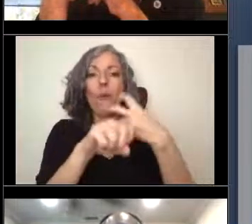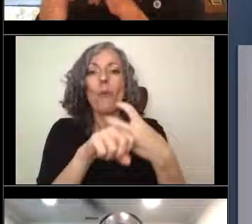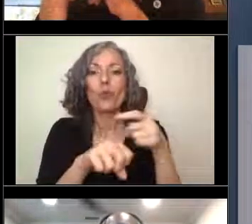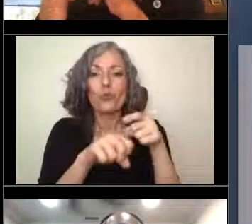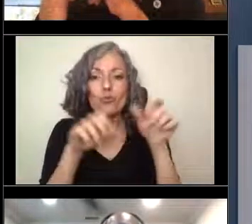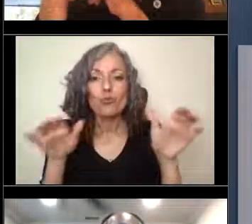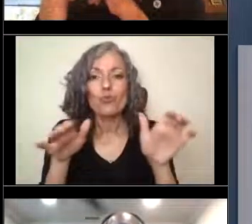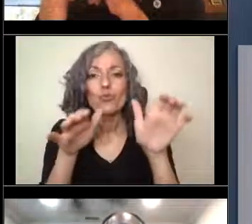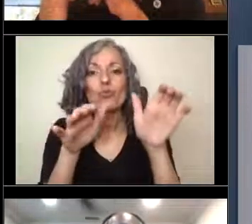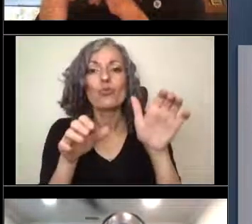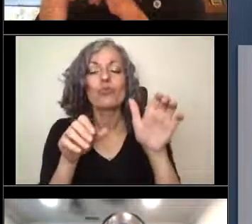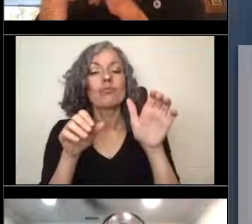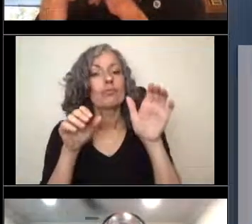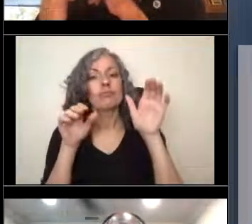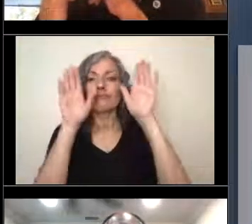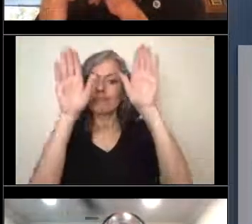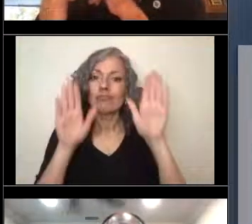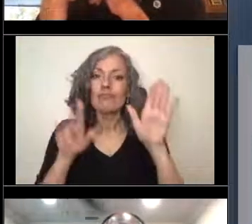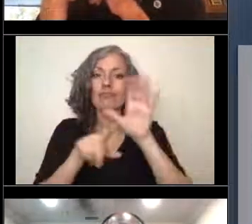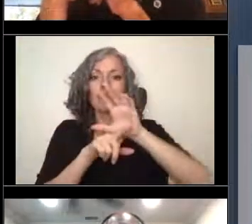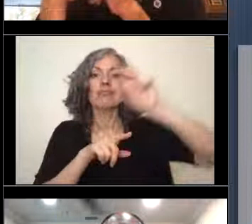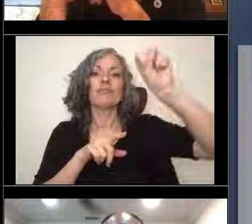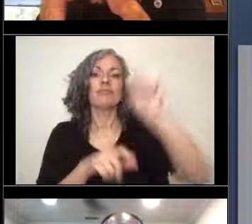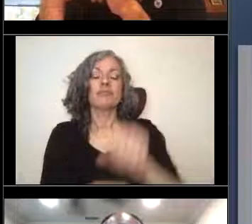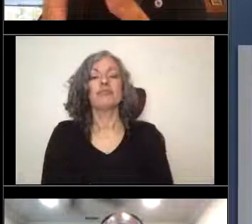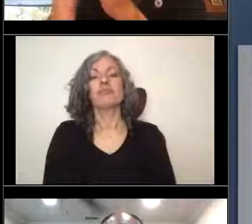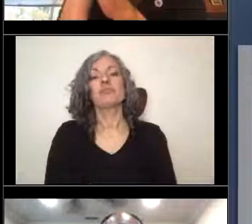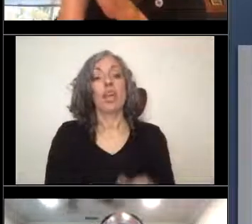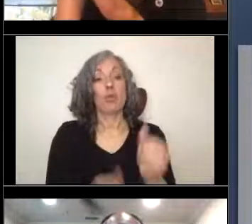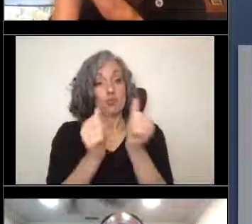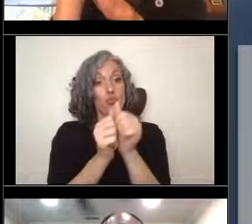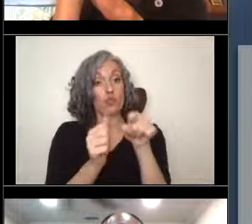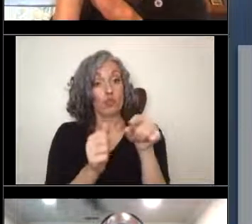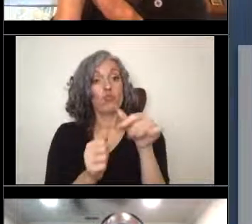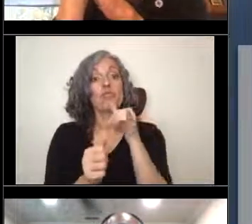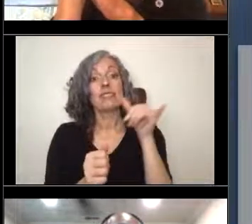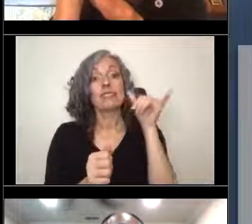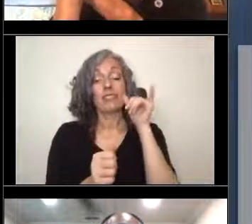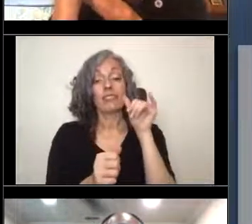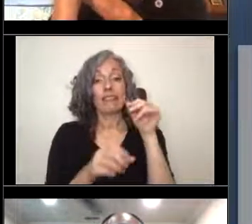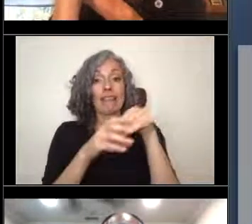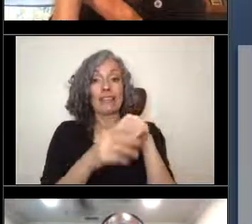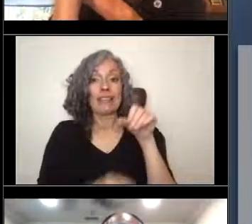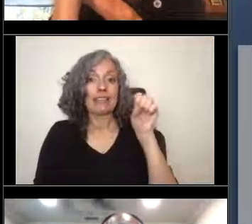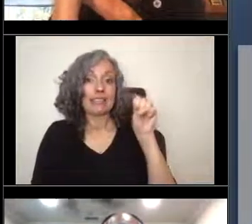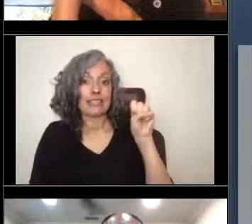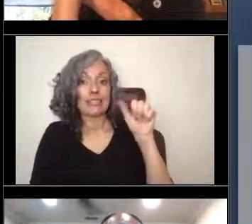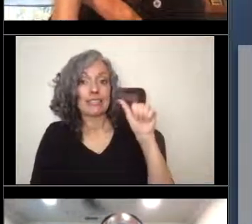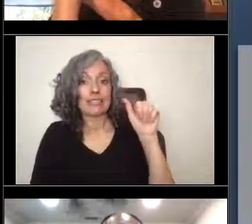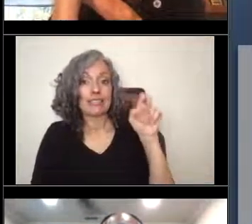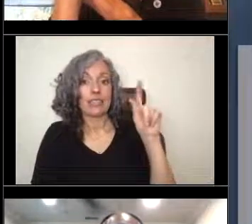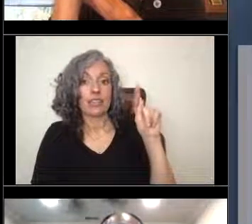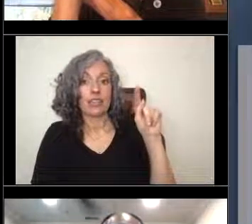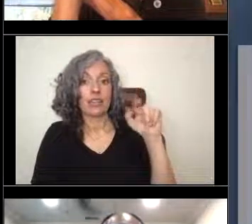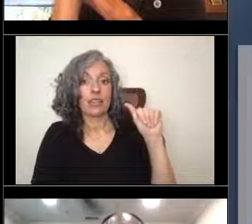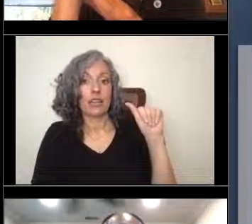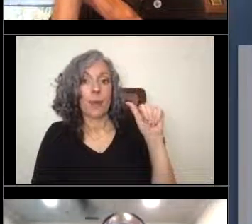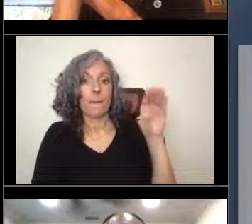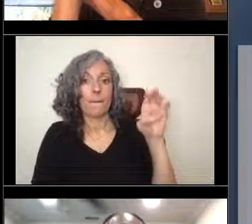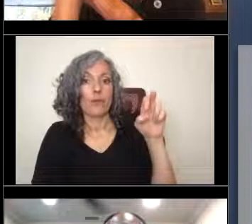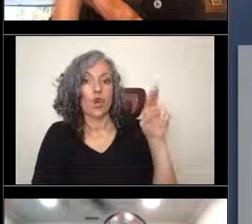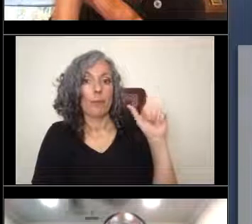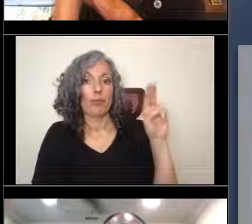amazing. So I was with you yesterday, and I was in Santa Barbara as long as 5:30 this morning.